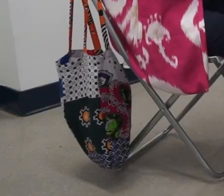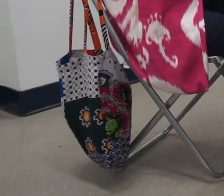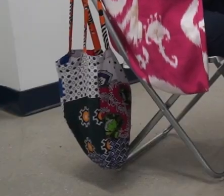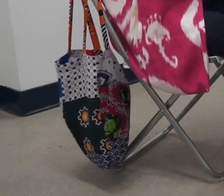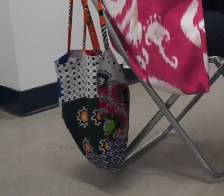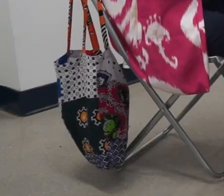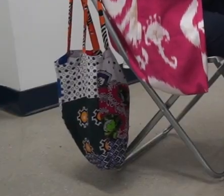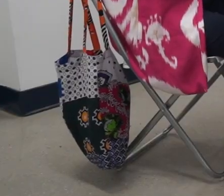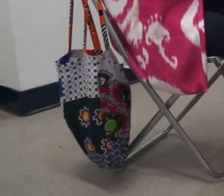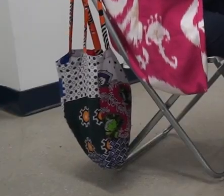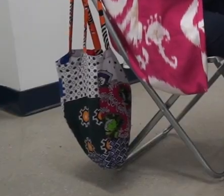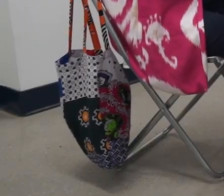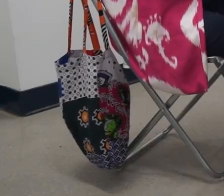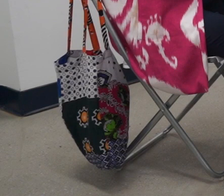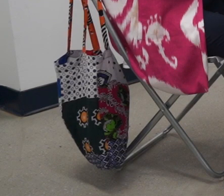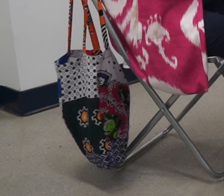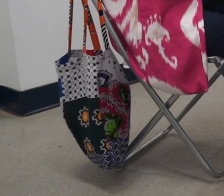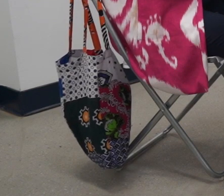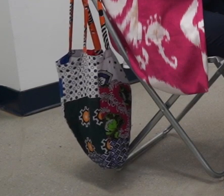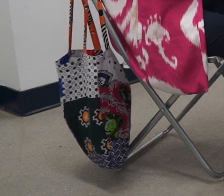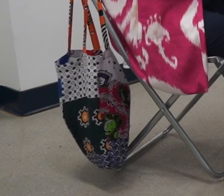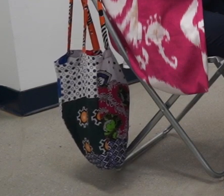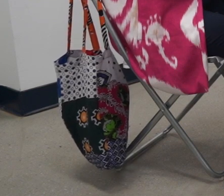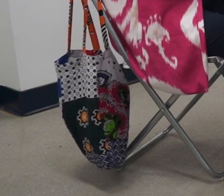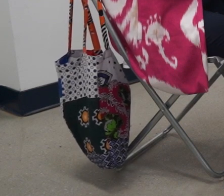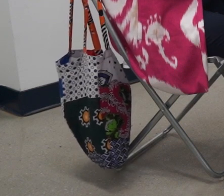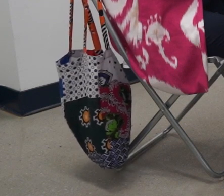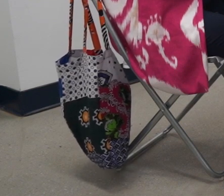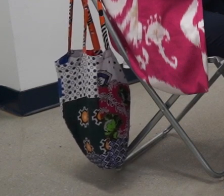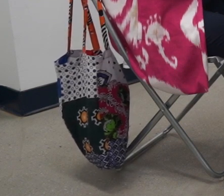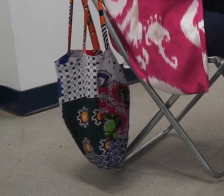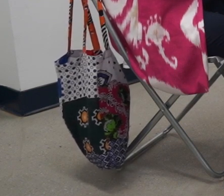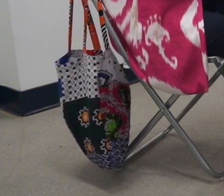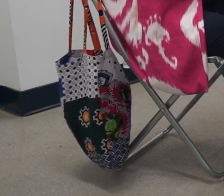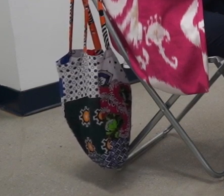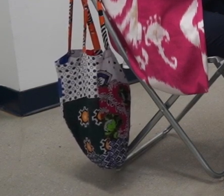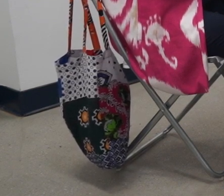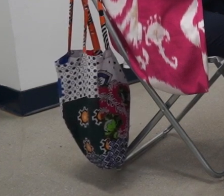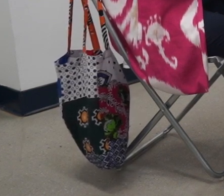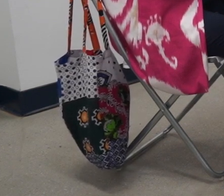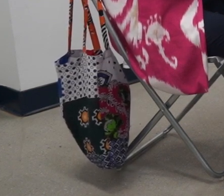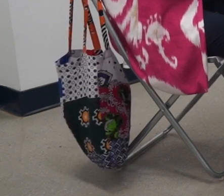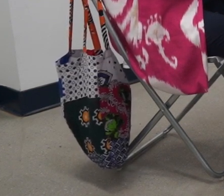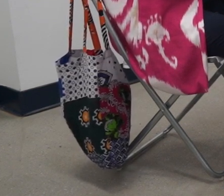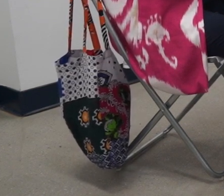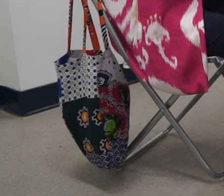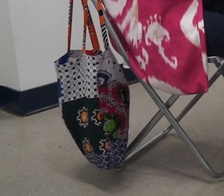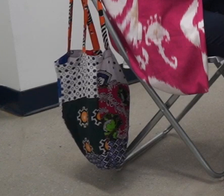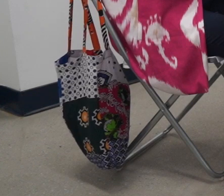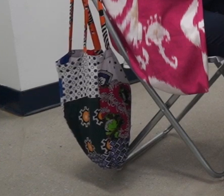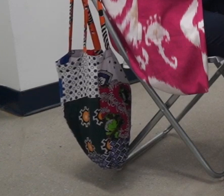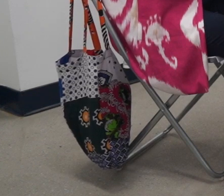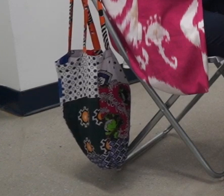now, for individuals in Palestine, it's like that's why it was so clear that what we are doing at our organization is